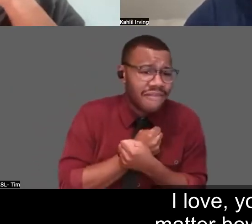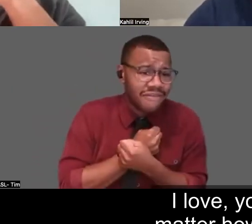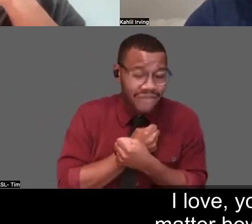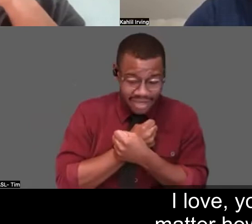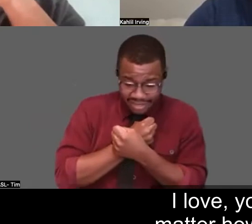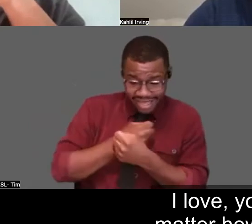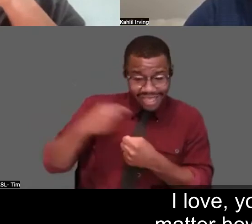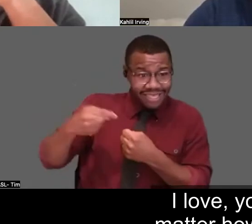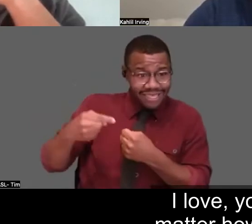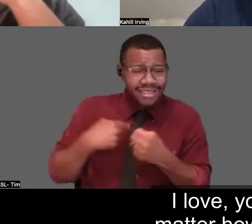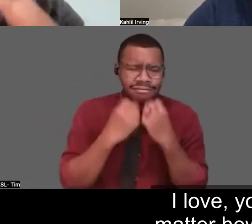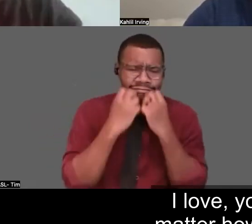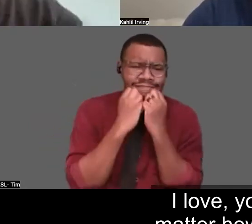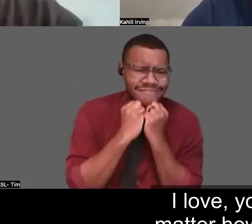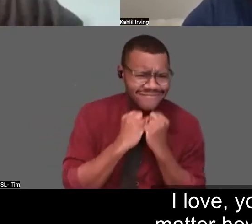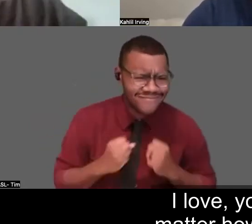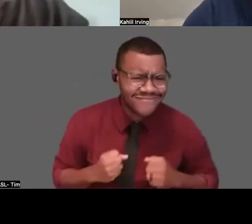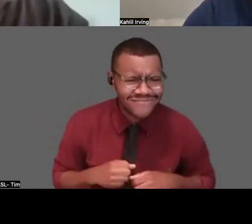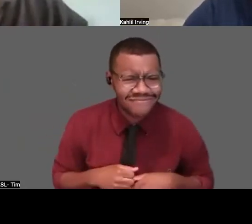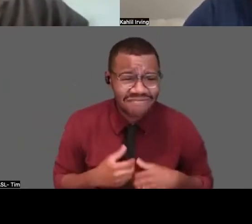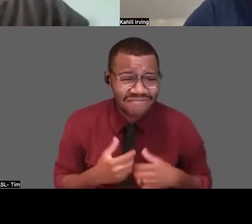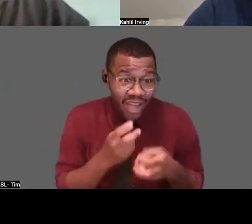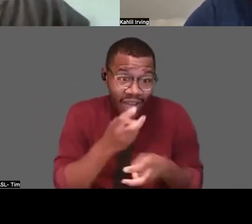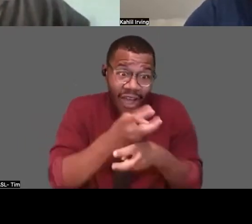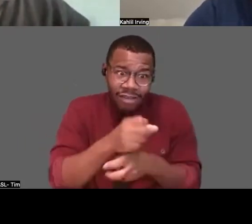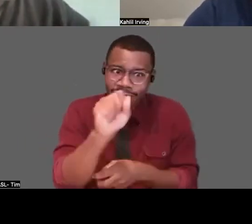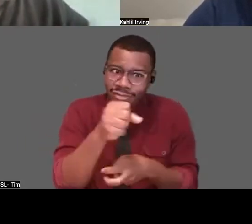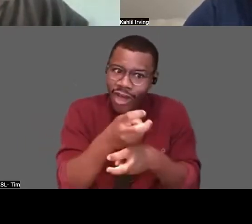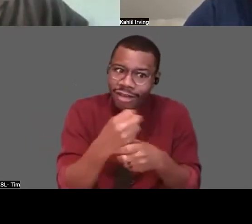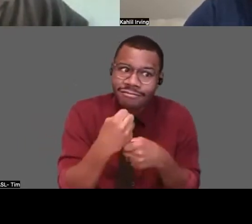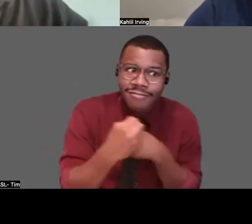love, no matter how difficult it is. And